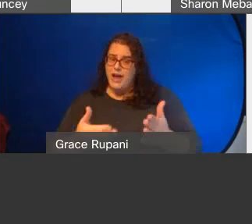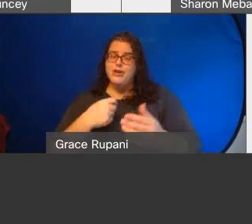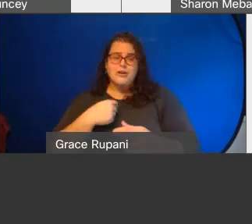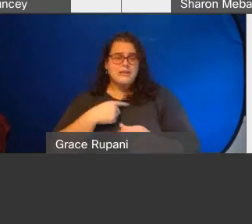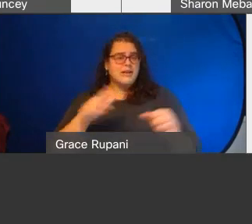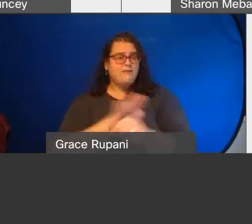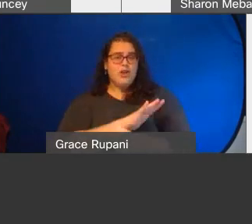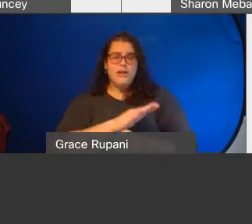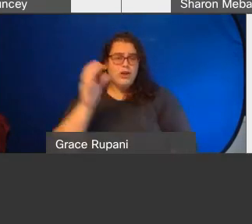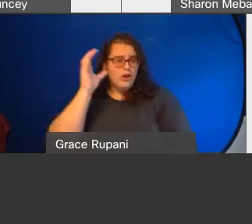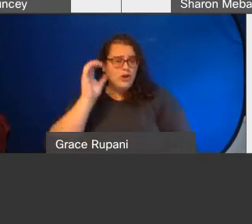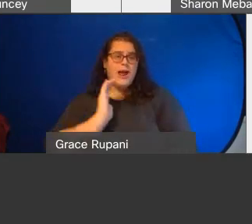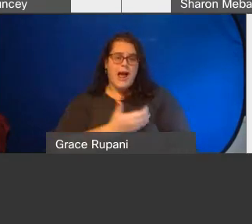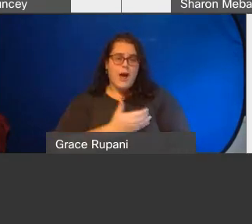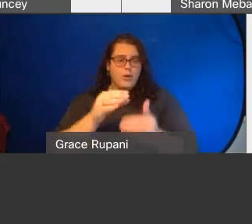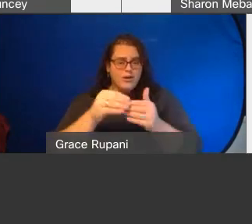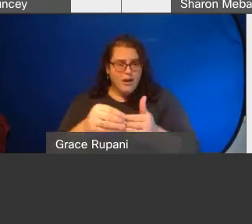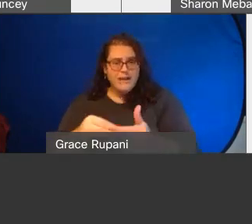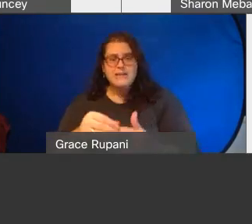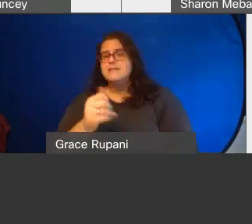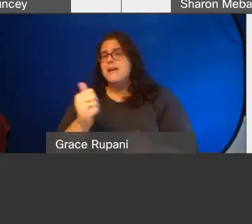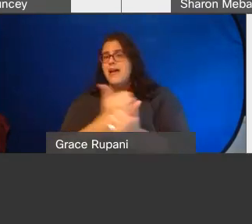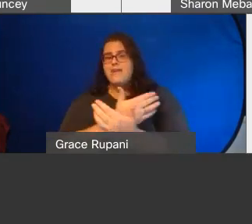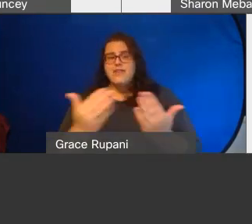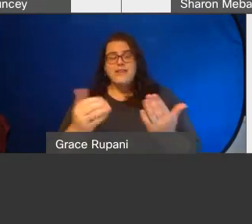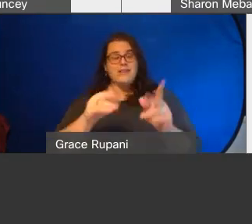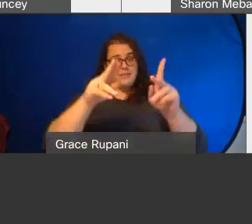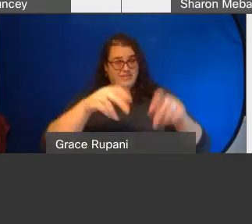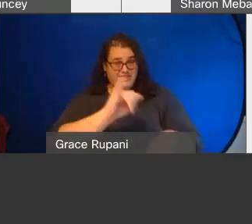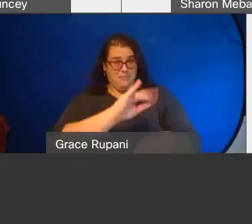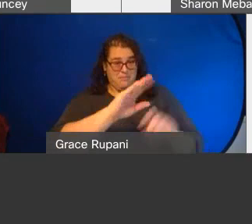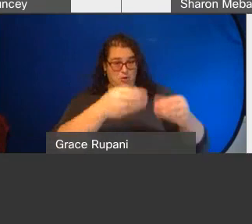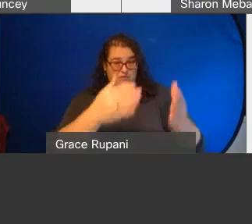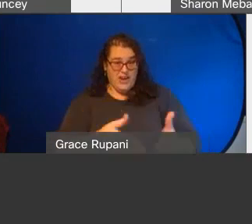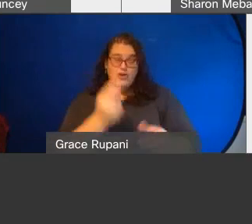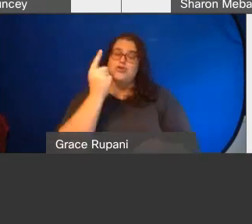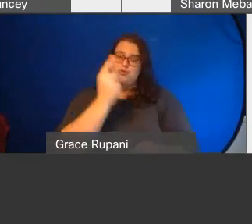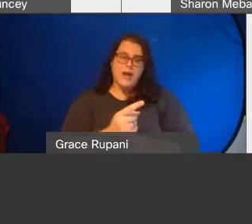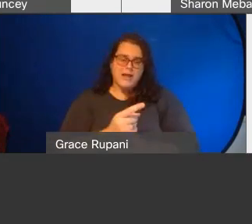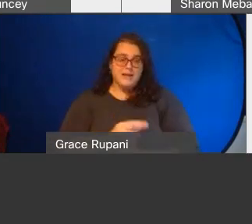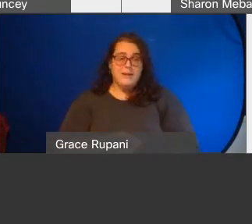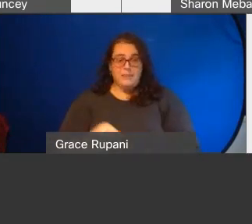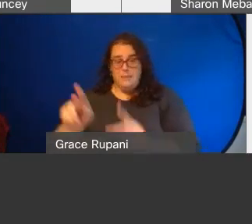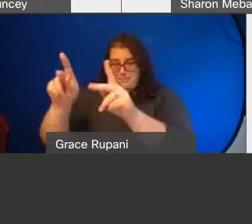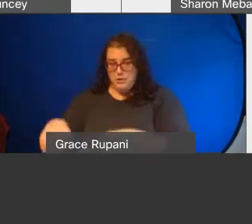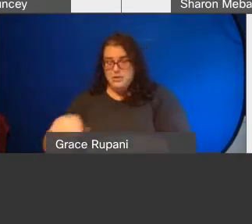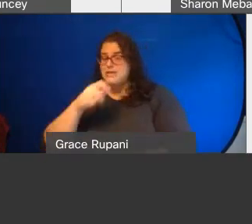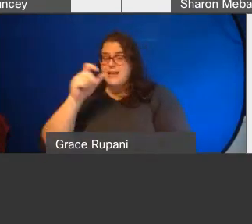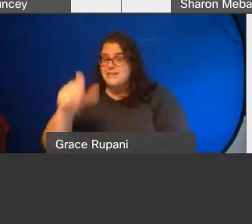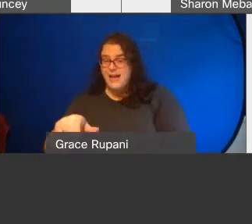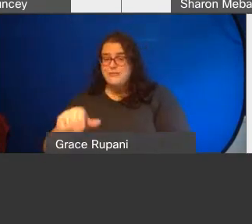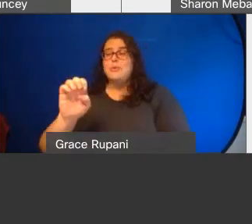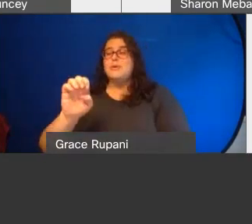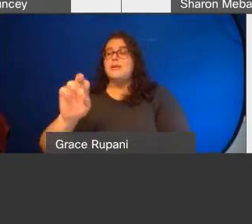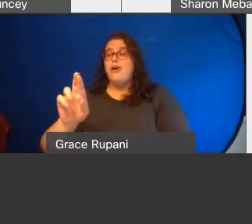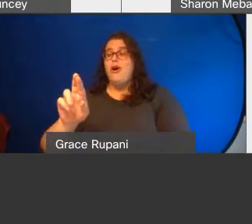absolutely correct. The person does not have to transition over from ER to job readiness,